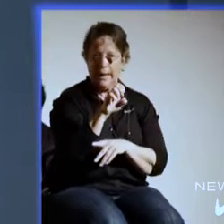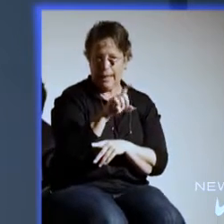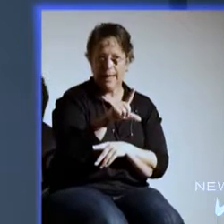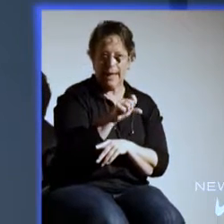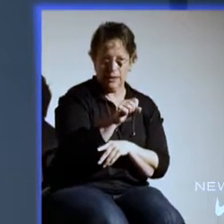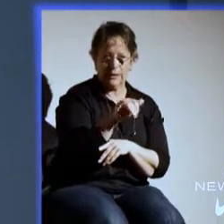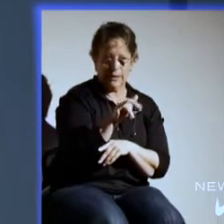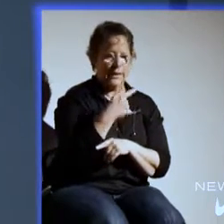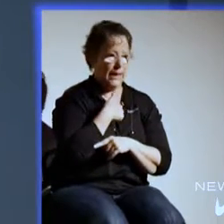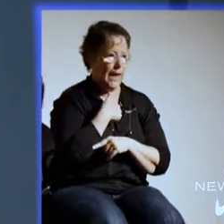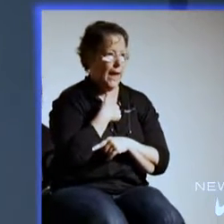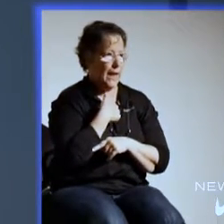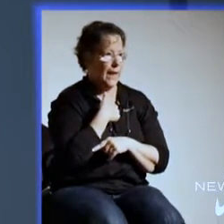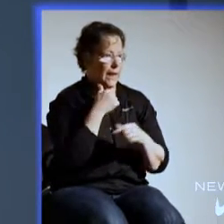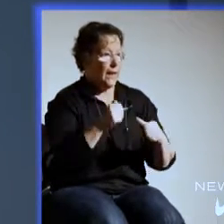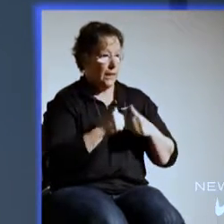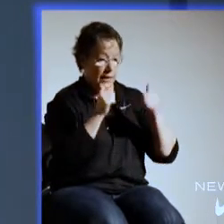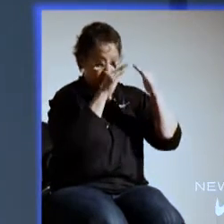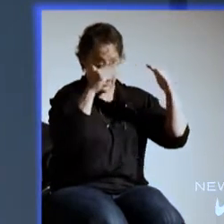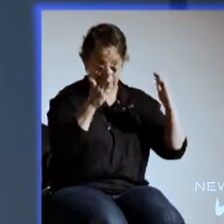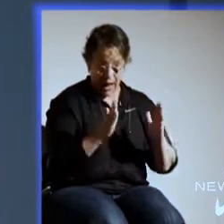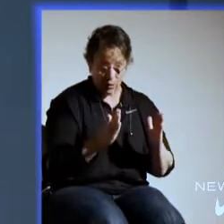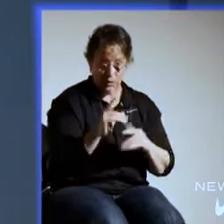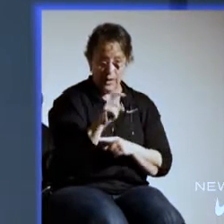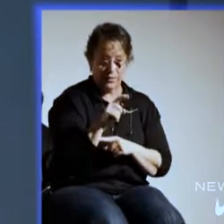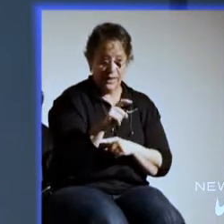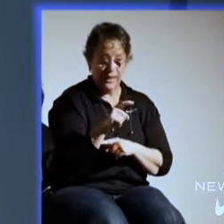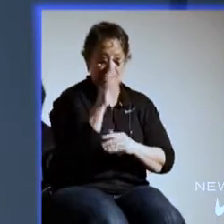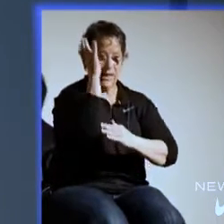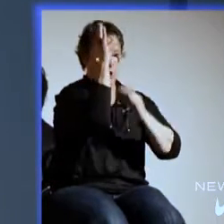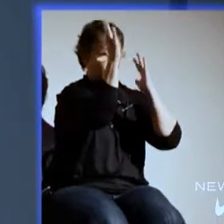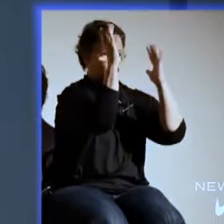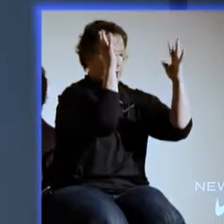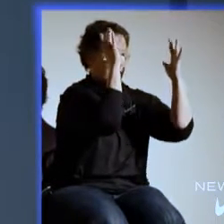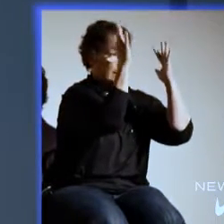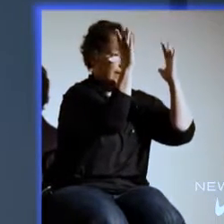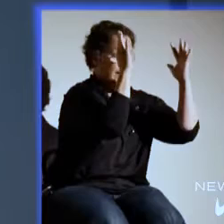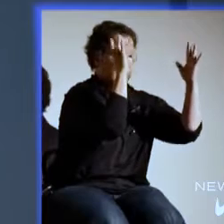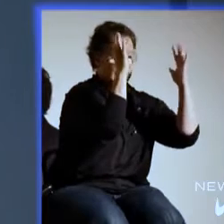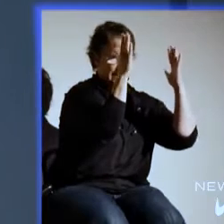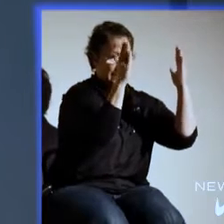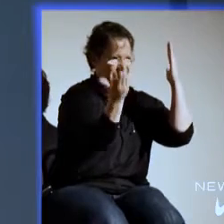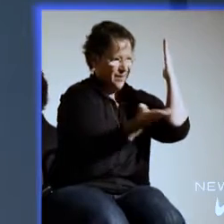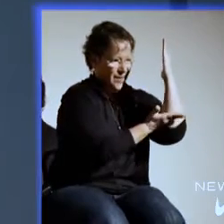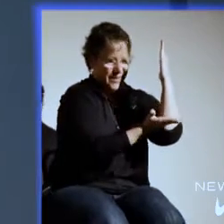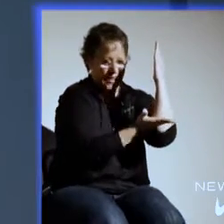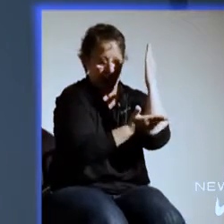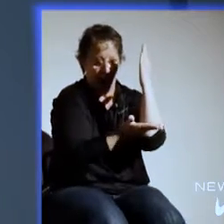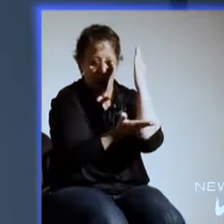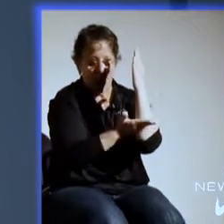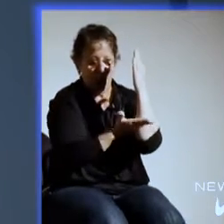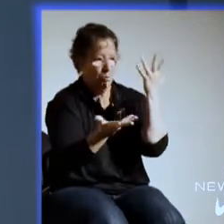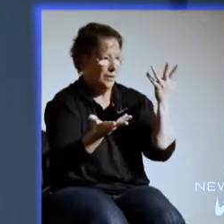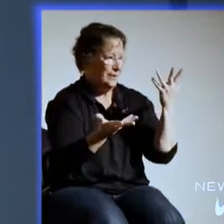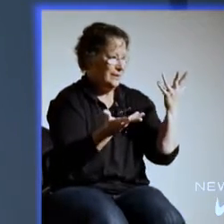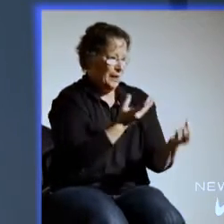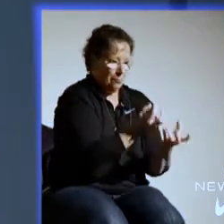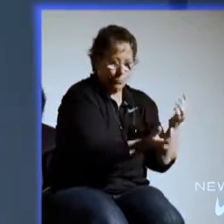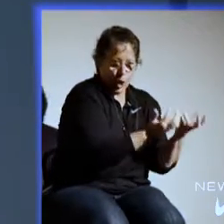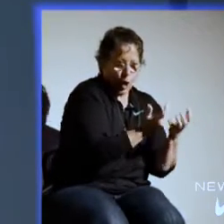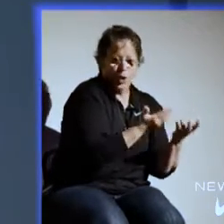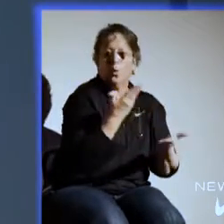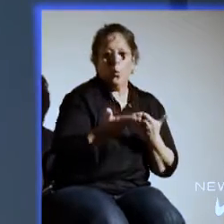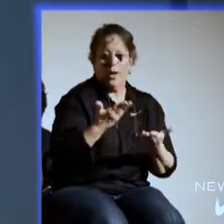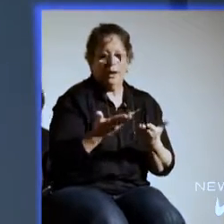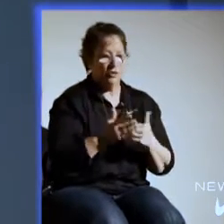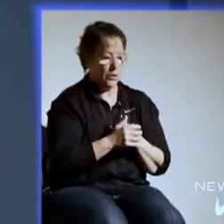know, kind of out in the woods and needed a whole bunch of trees cut down and brush, you know, kind of piled up and burned and stuff like that.